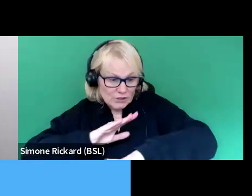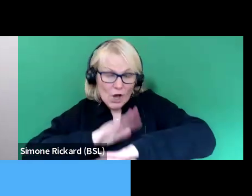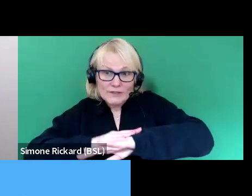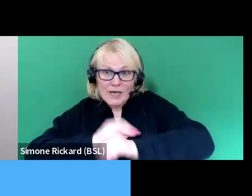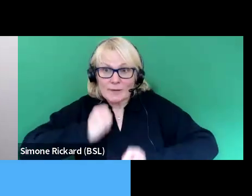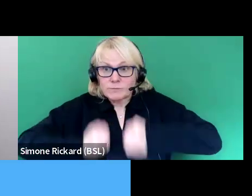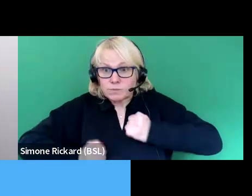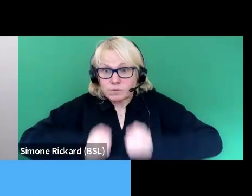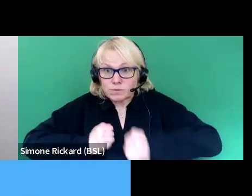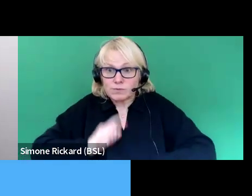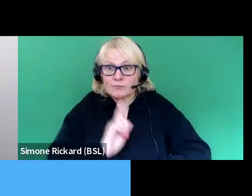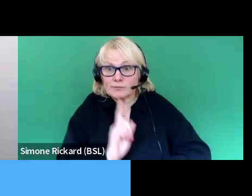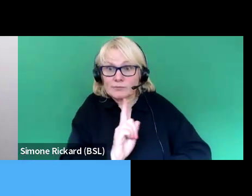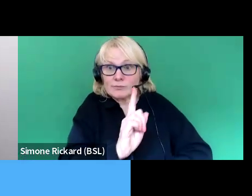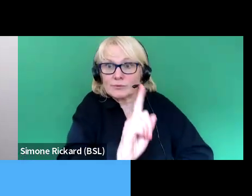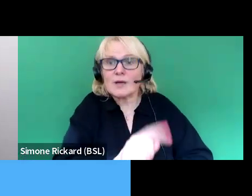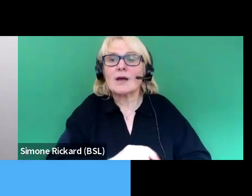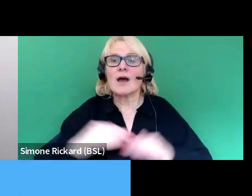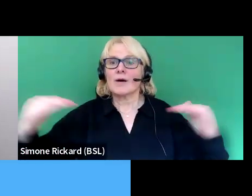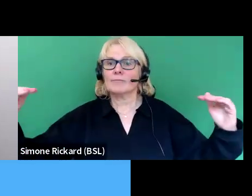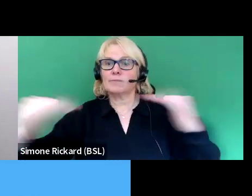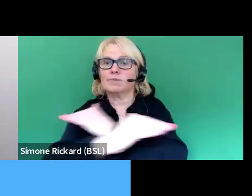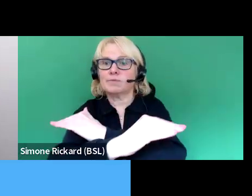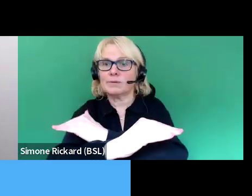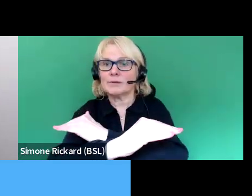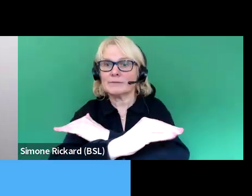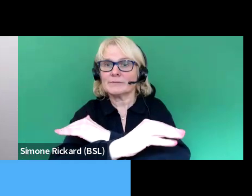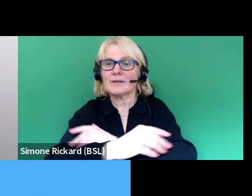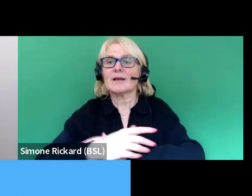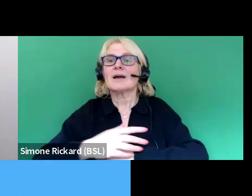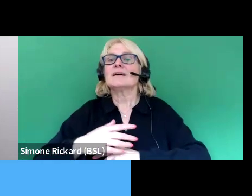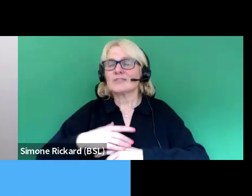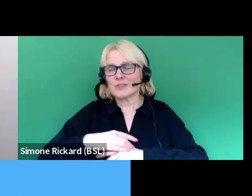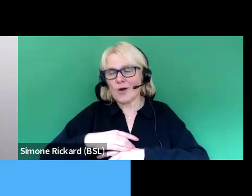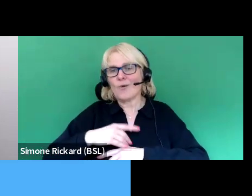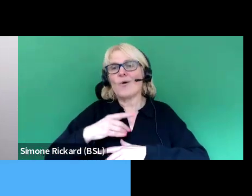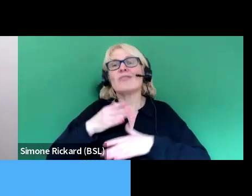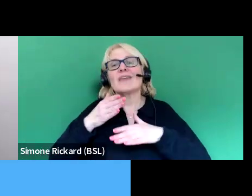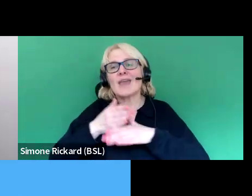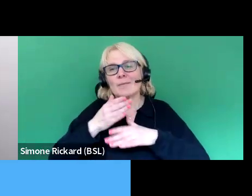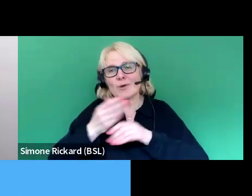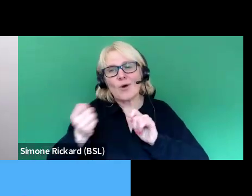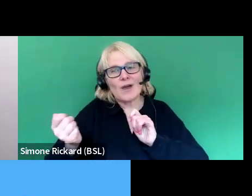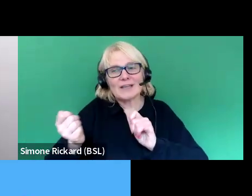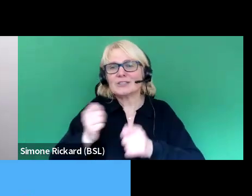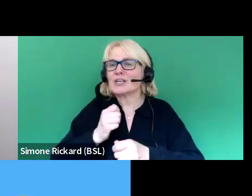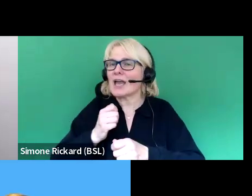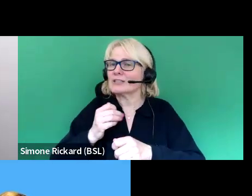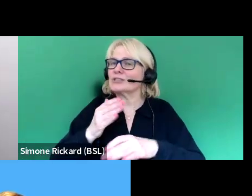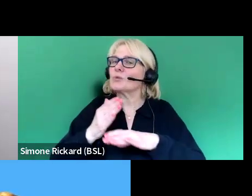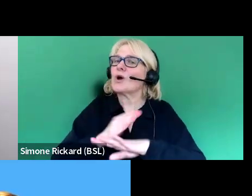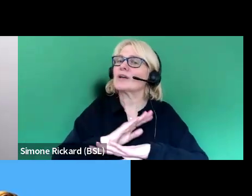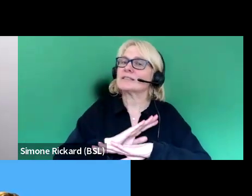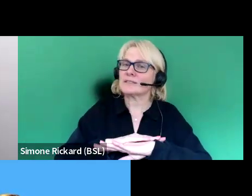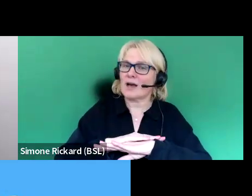so it came to the employer's attention, and so they changed his working time so he could get an earlier train